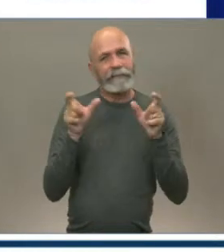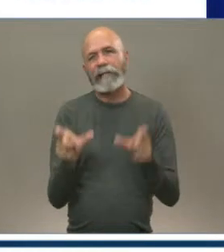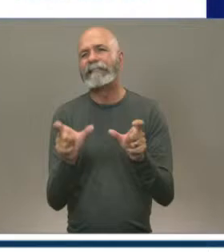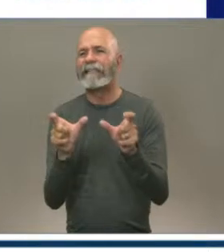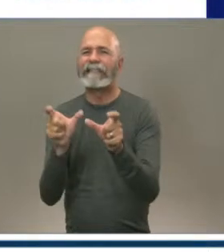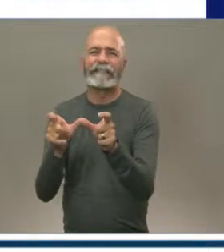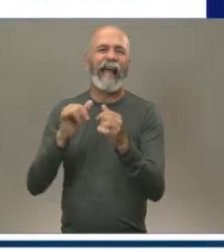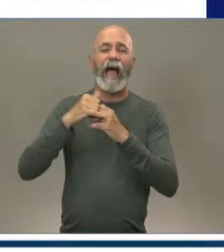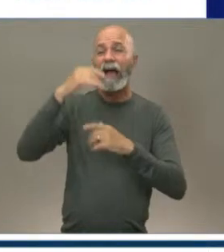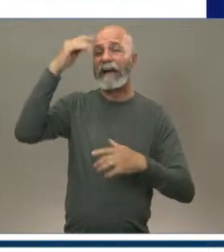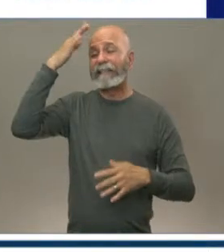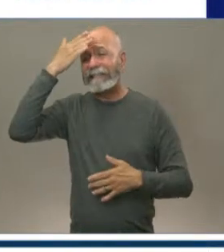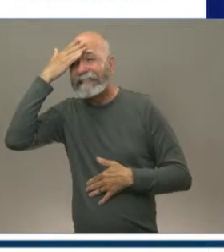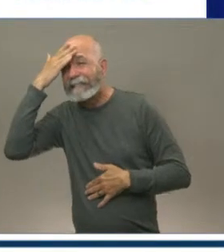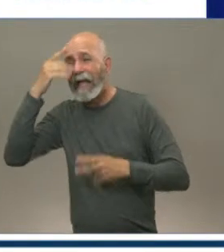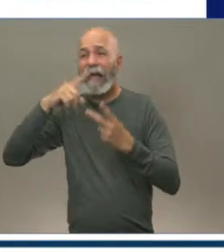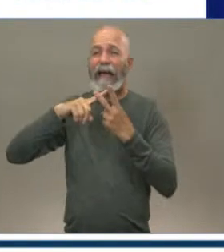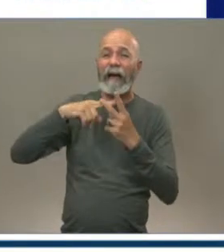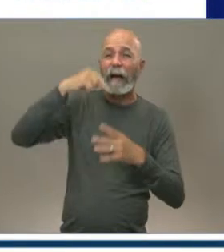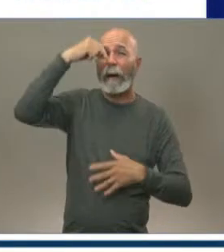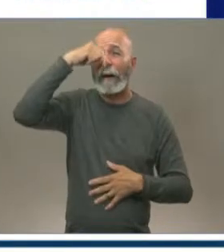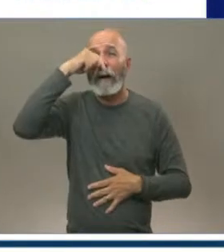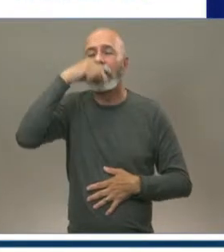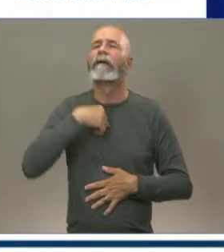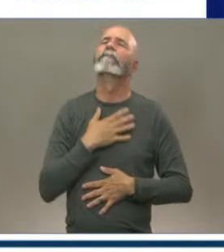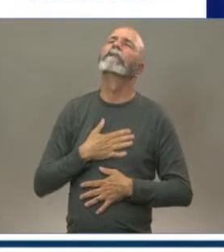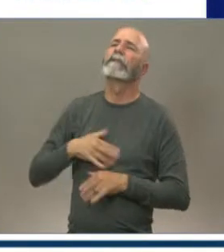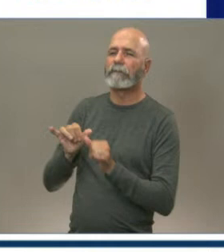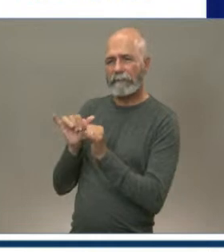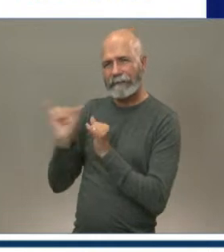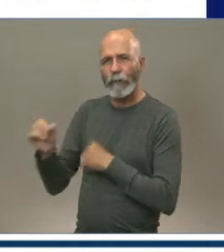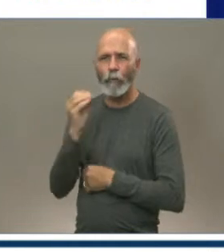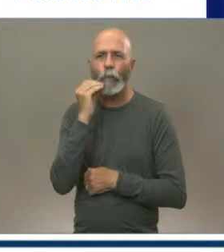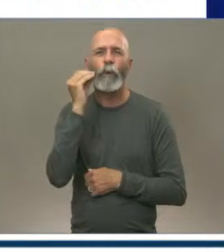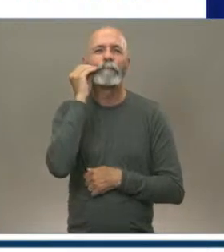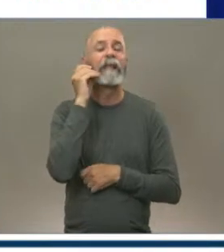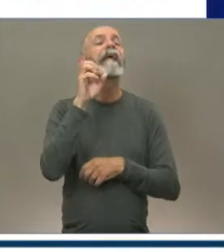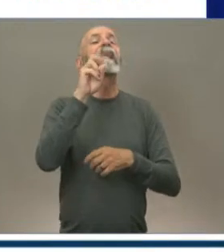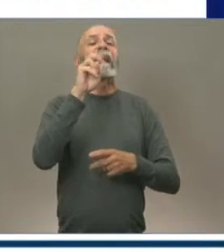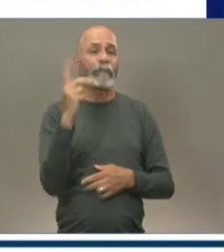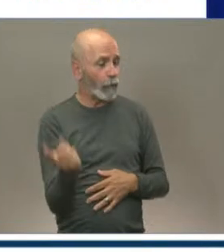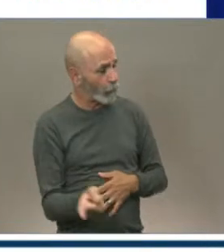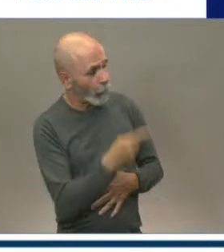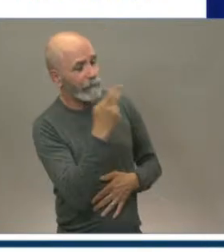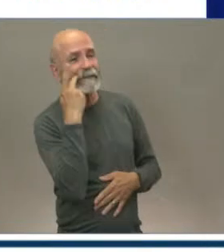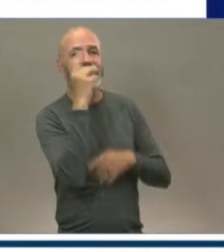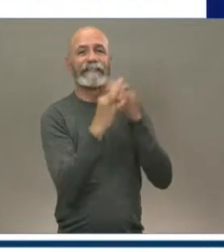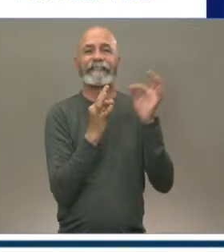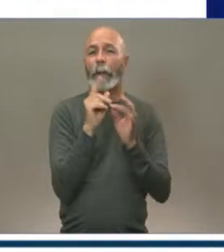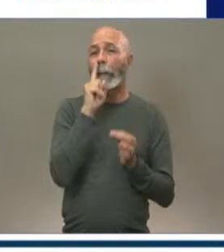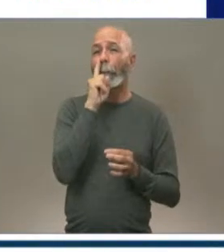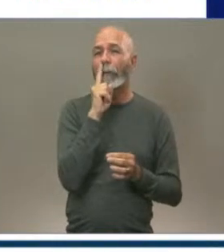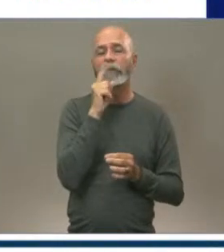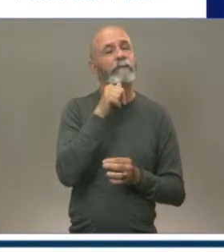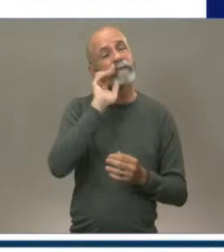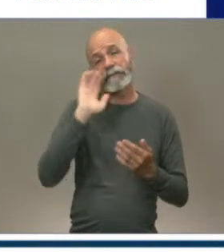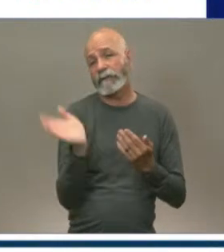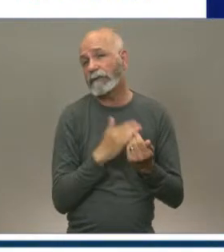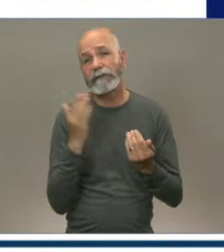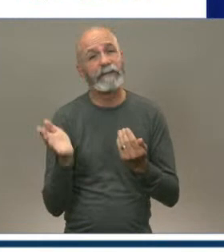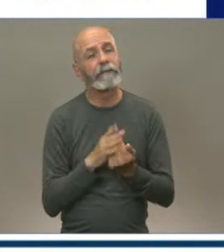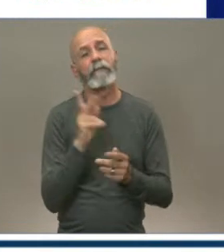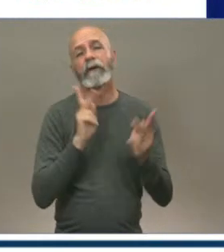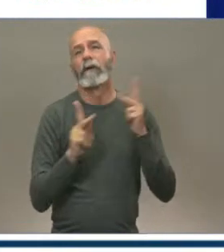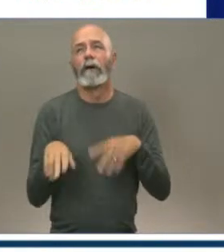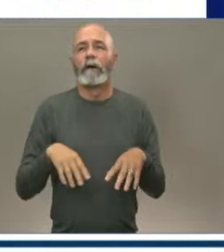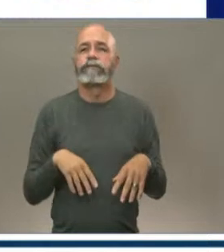home and get tested and isolate until you have your results. But we know it's not easy for everyone, and many people do not have access